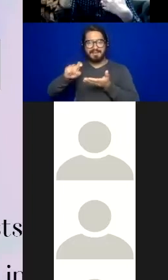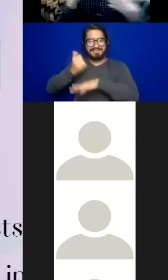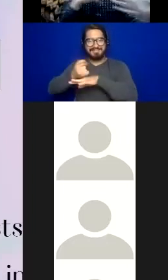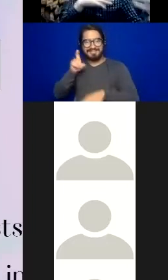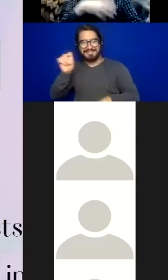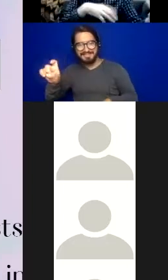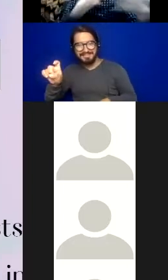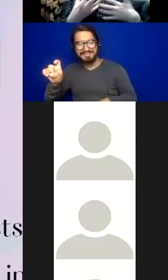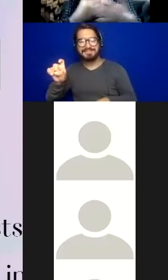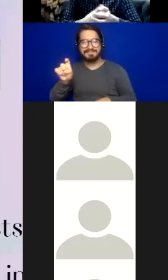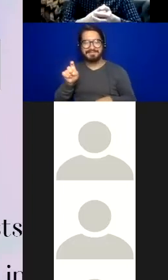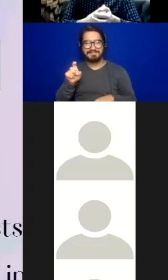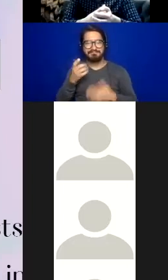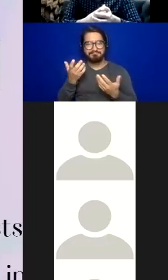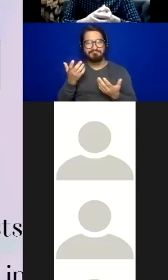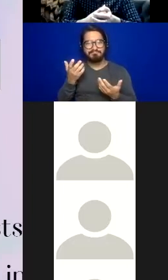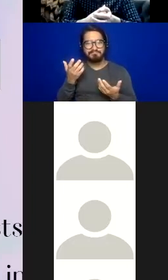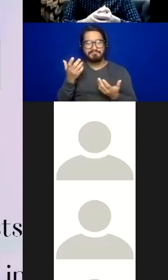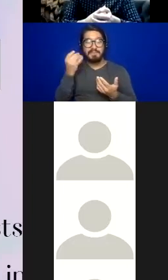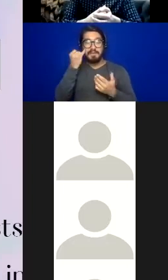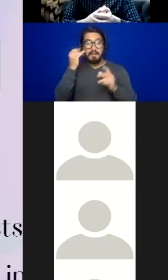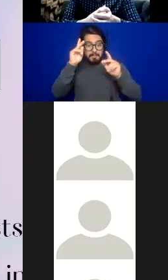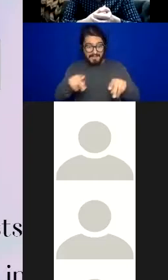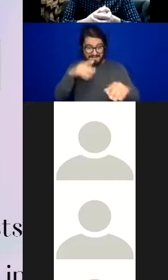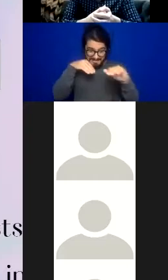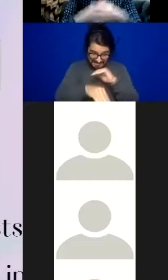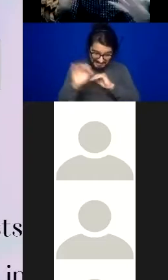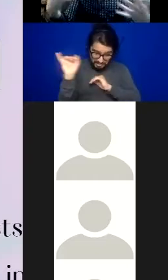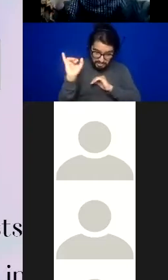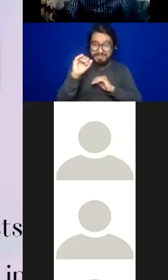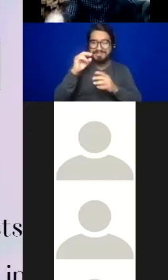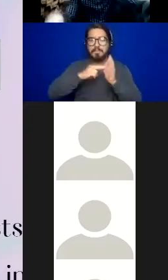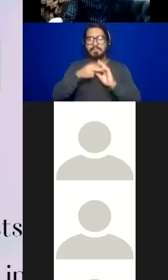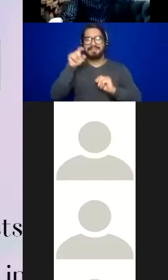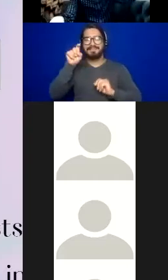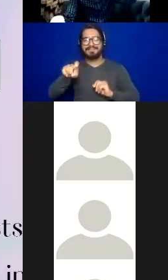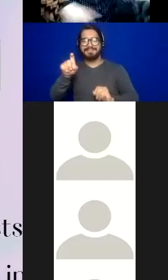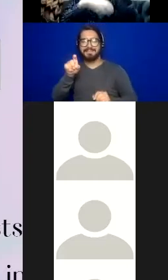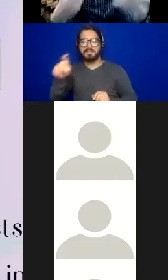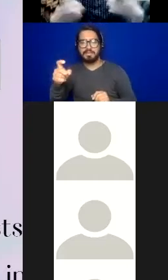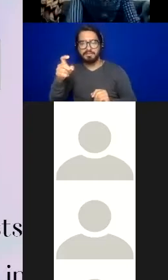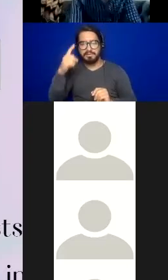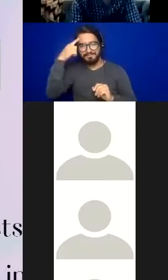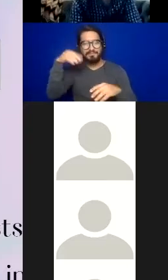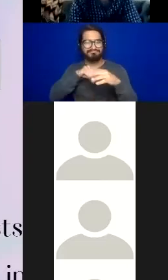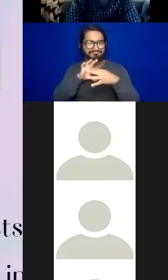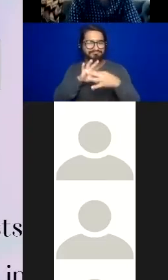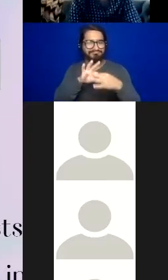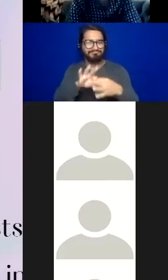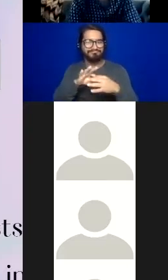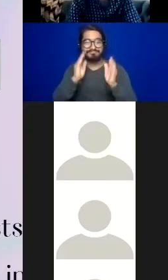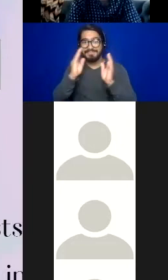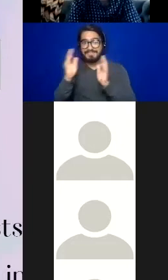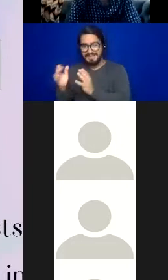therapy has to have a diagnosis associated with it. And then another reason is the financial interest of